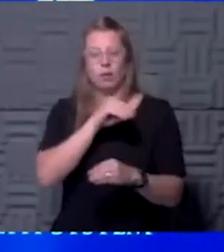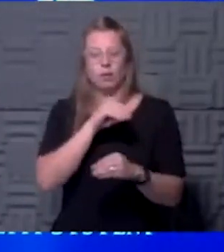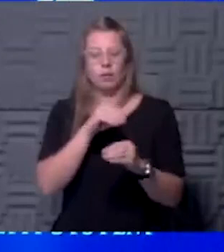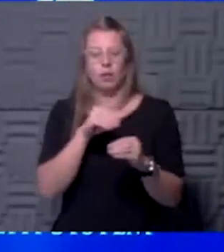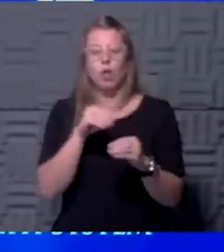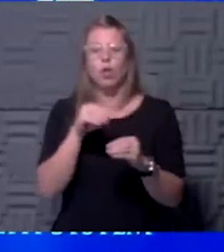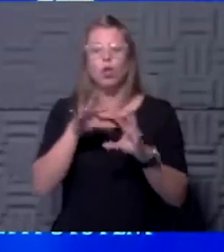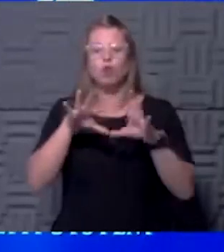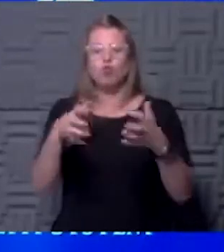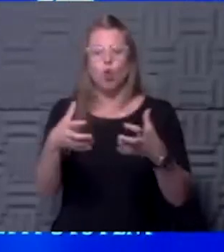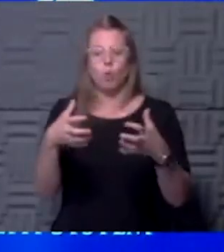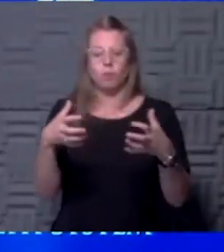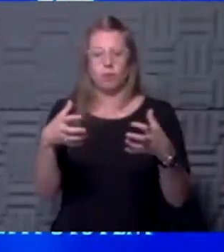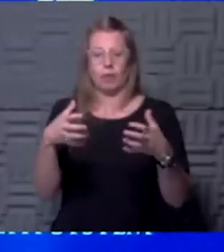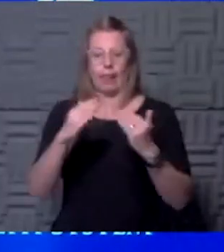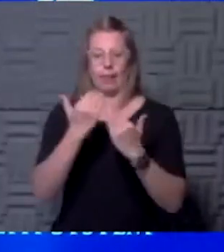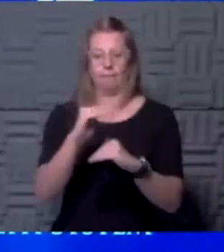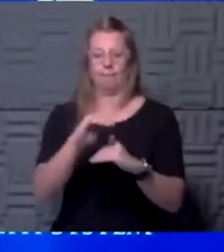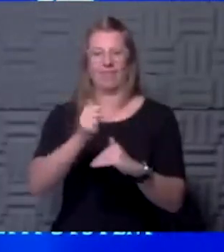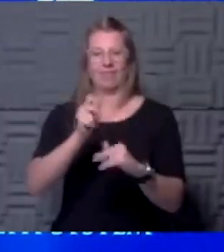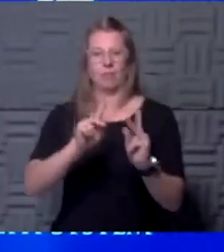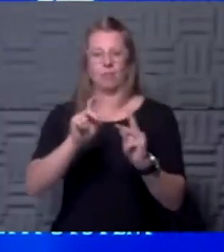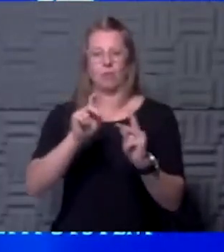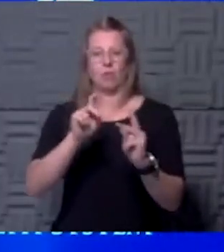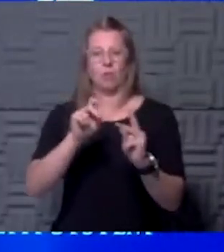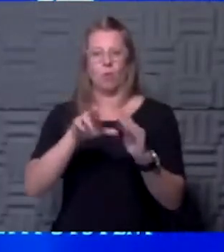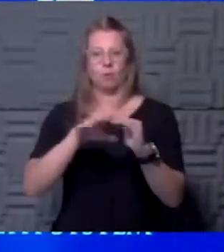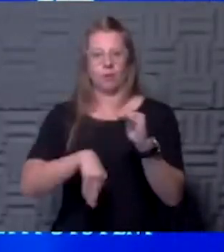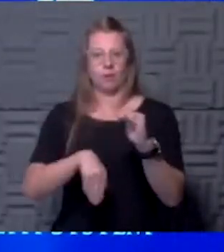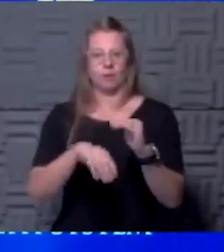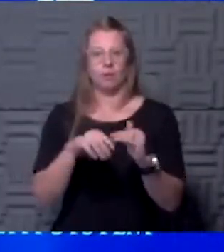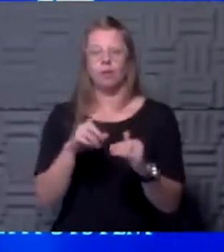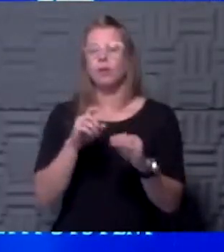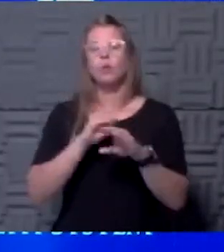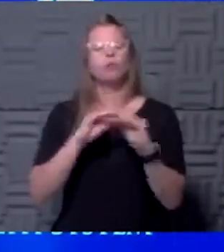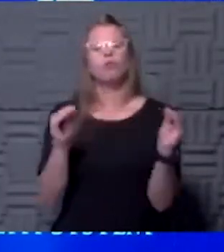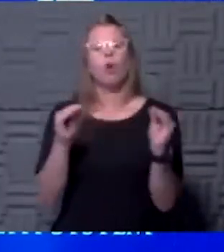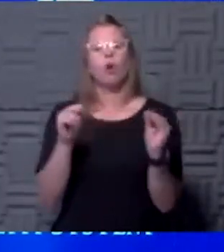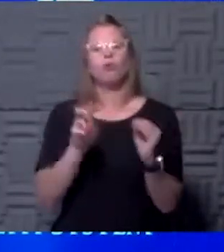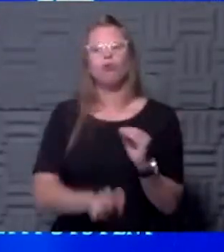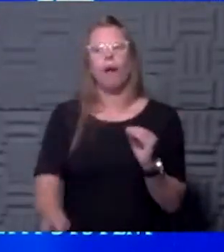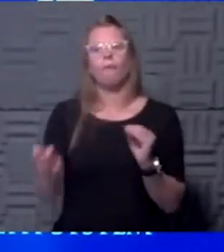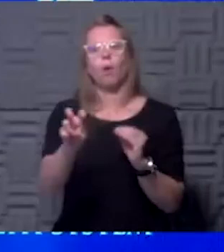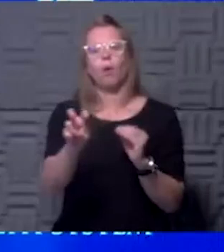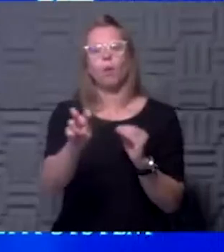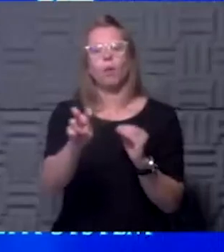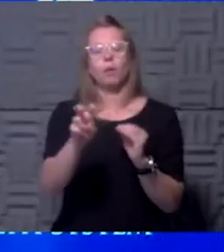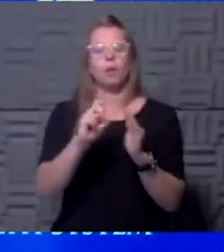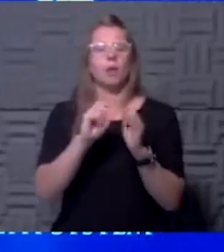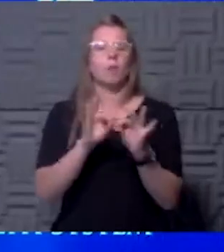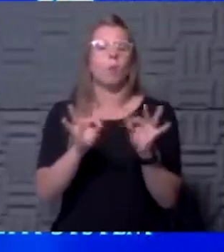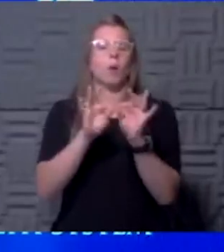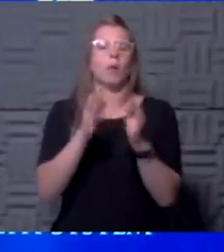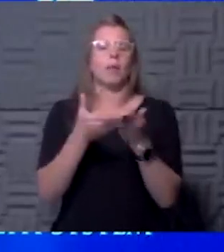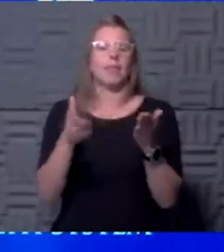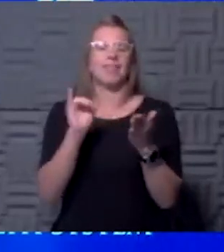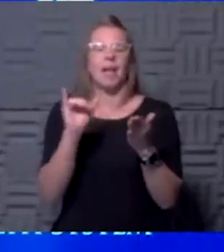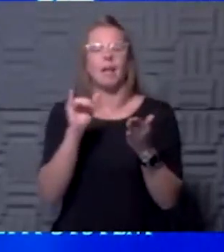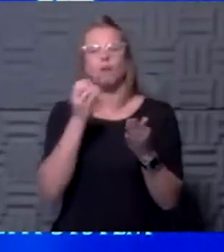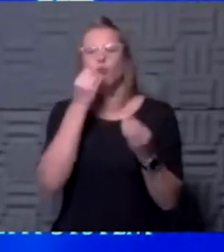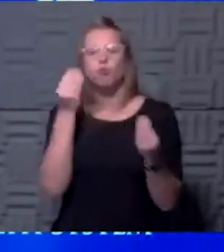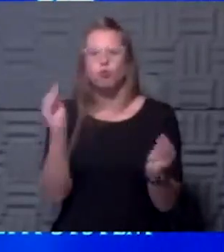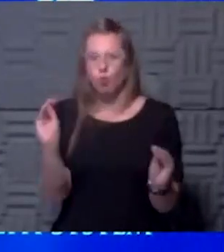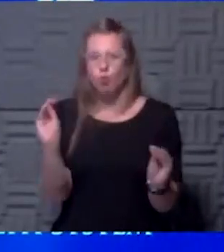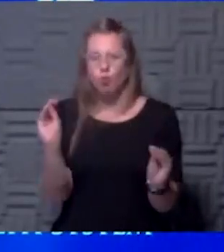of groups to 10 or more. No travel, except for key things like going to the grocery store,